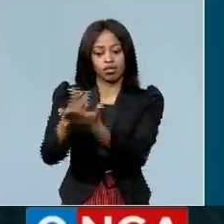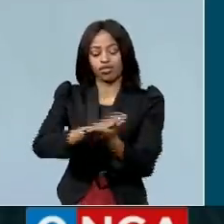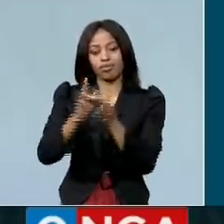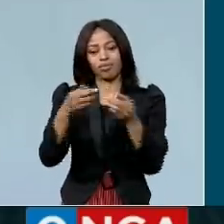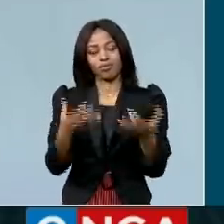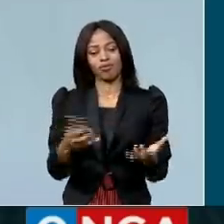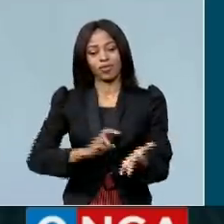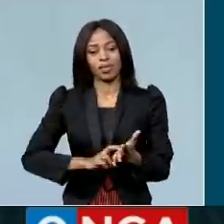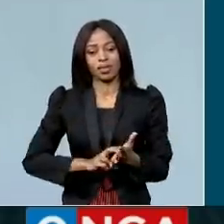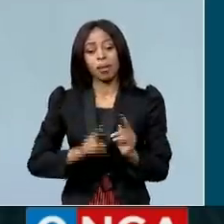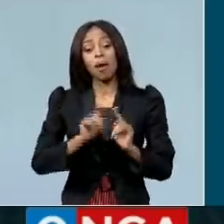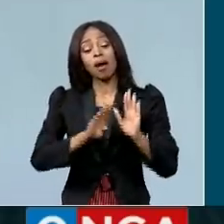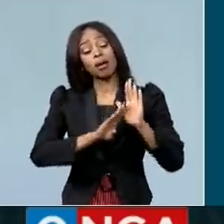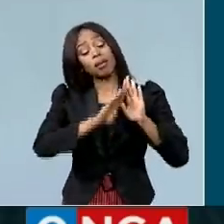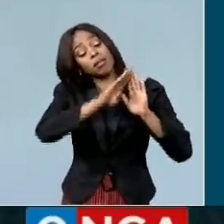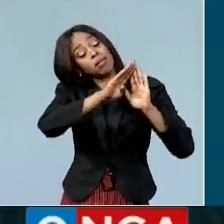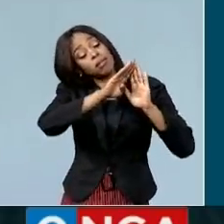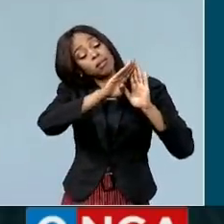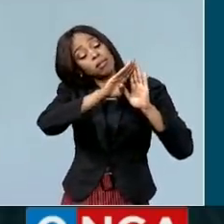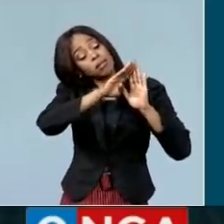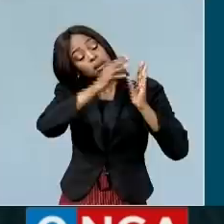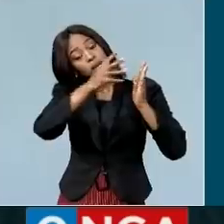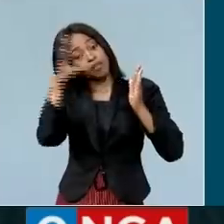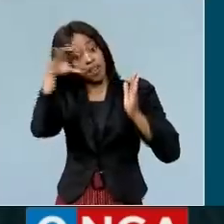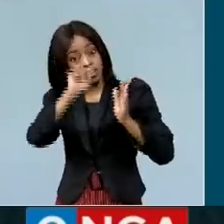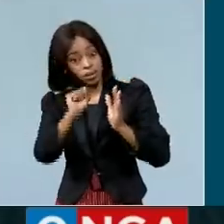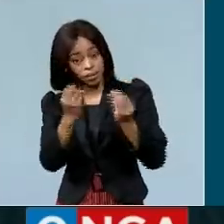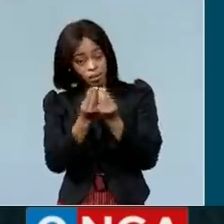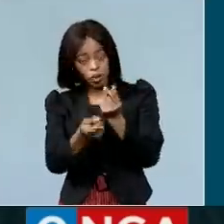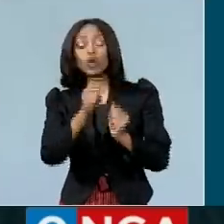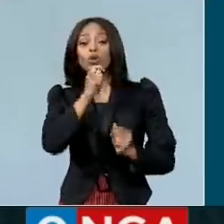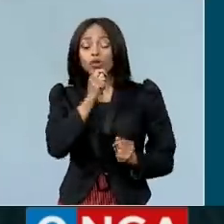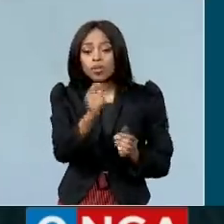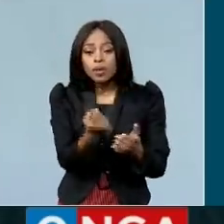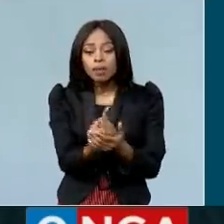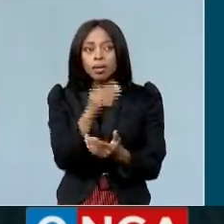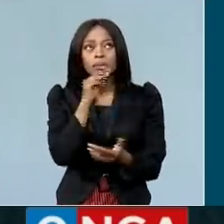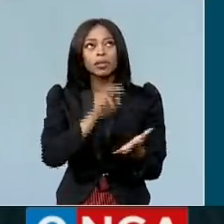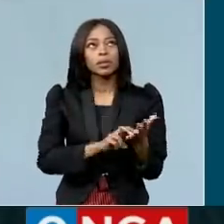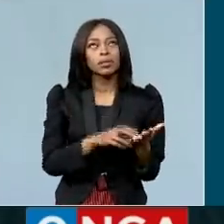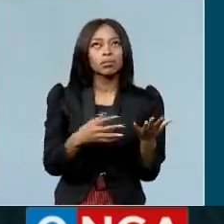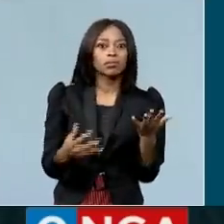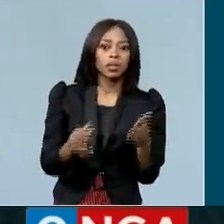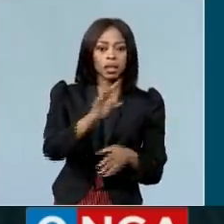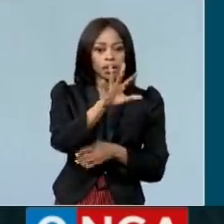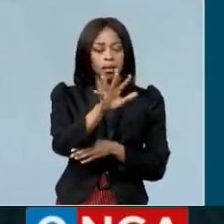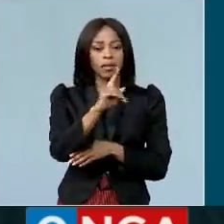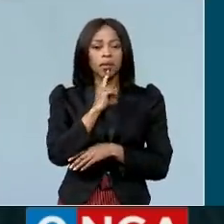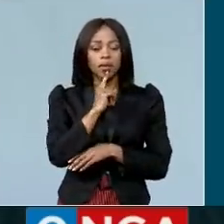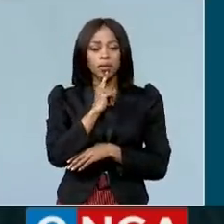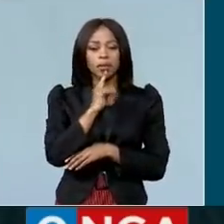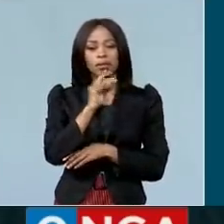We believe that at peak, and should our projections come to pass, we will be looking at between 25,000